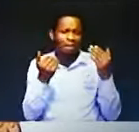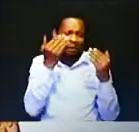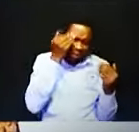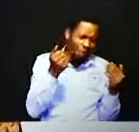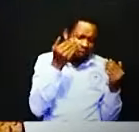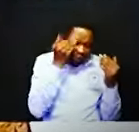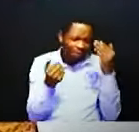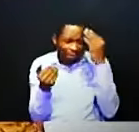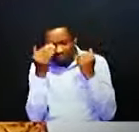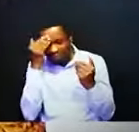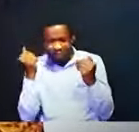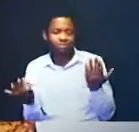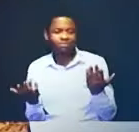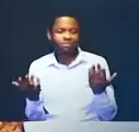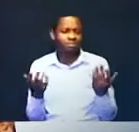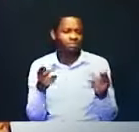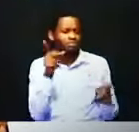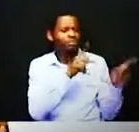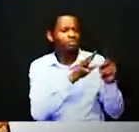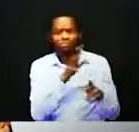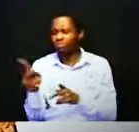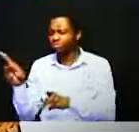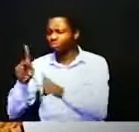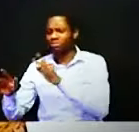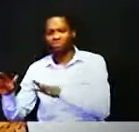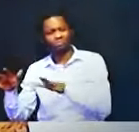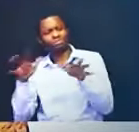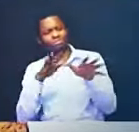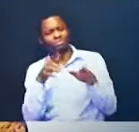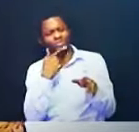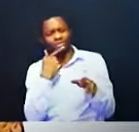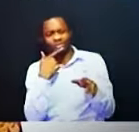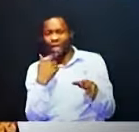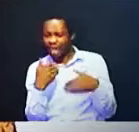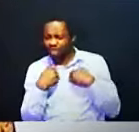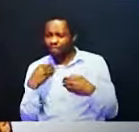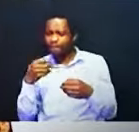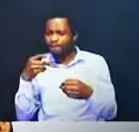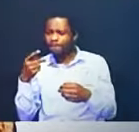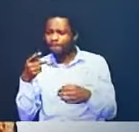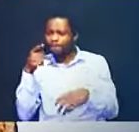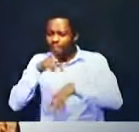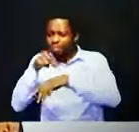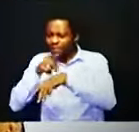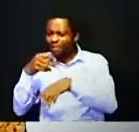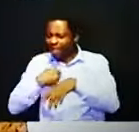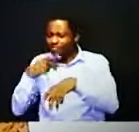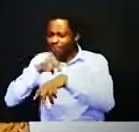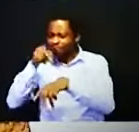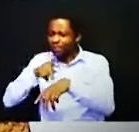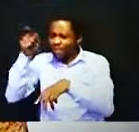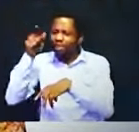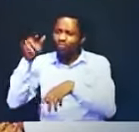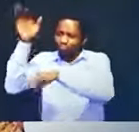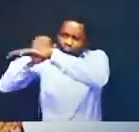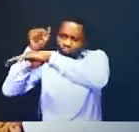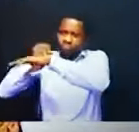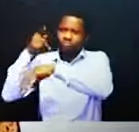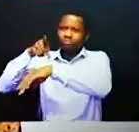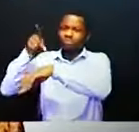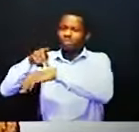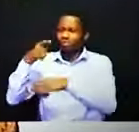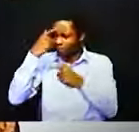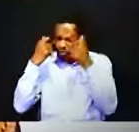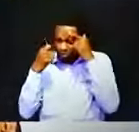did you leave me for? Then the people are saying that, no, Peter is around, let's call Peter. Because this woman, this good woman,